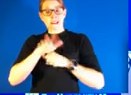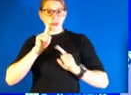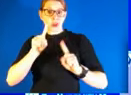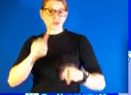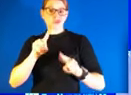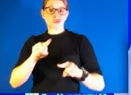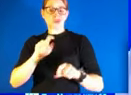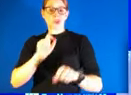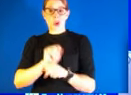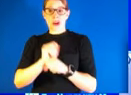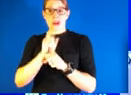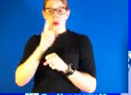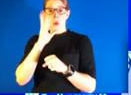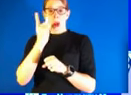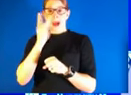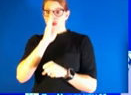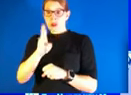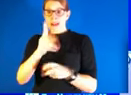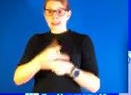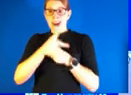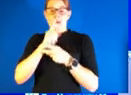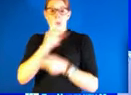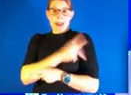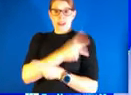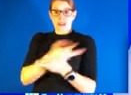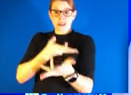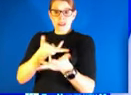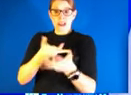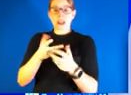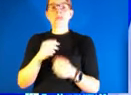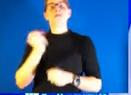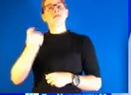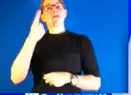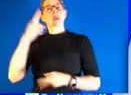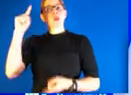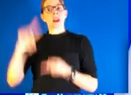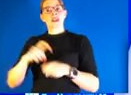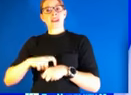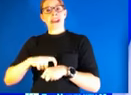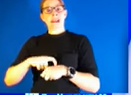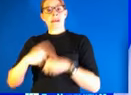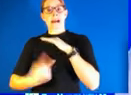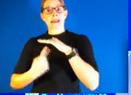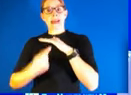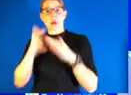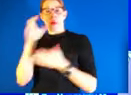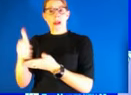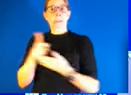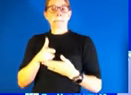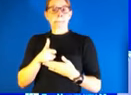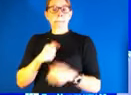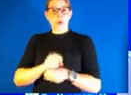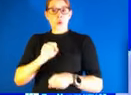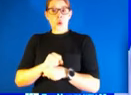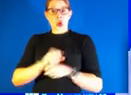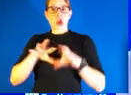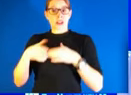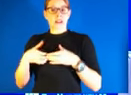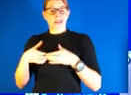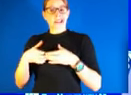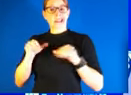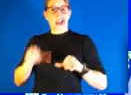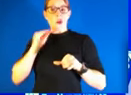to patients? We know that certainly a reduction in the time you have to be isolated will help our workforce that is home.